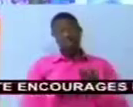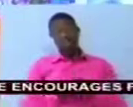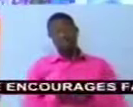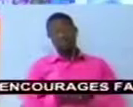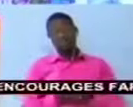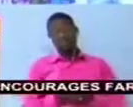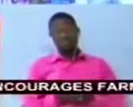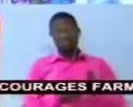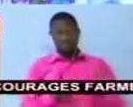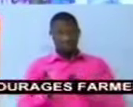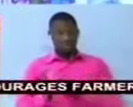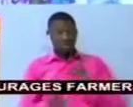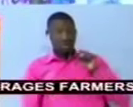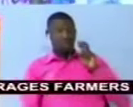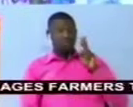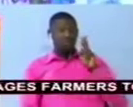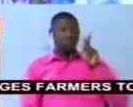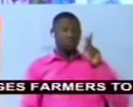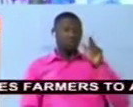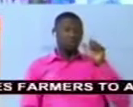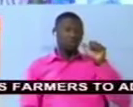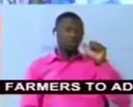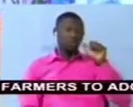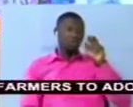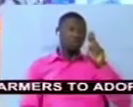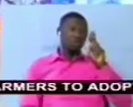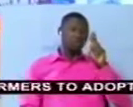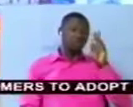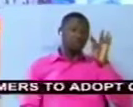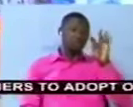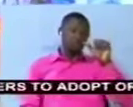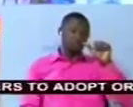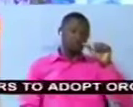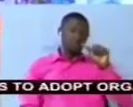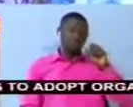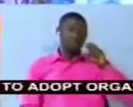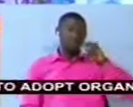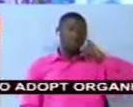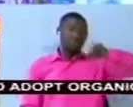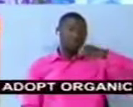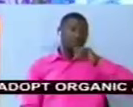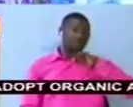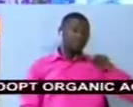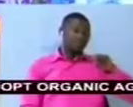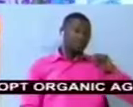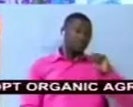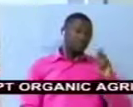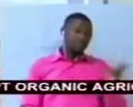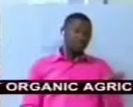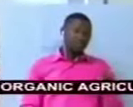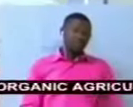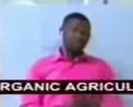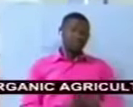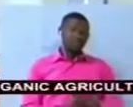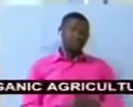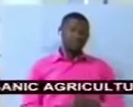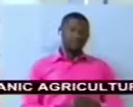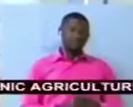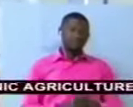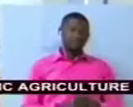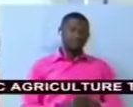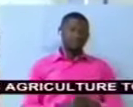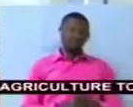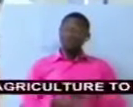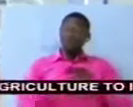He was sitting. Lamine Mbaye and Dembo Mbaye ñepp ngi tok. They were all seated. So your testimony is